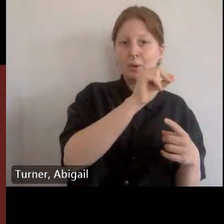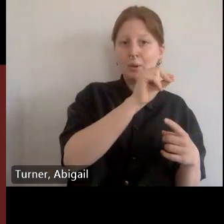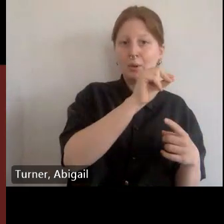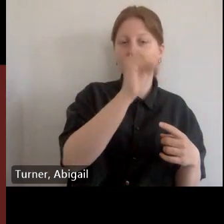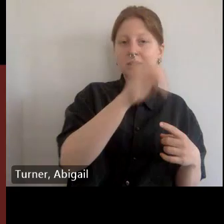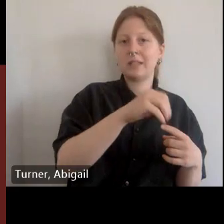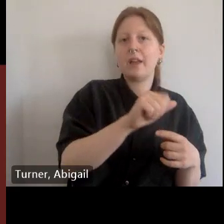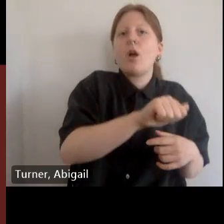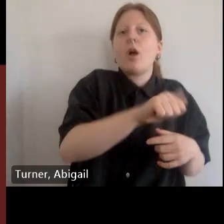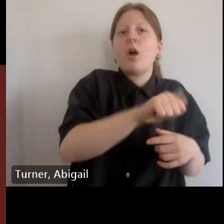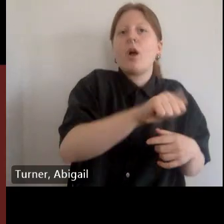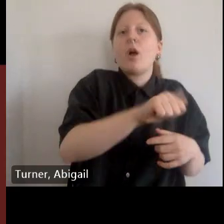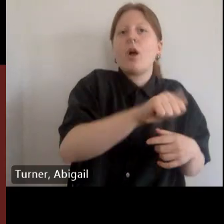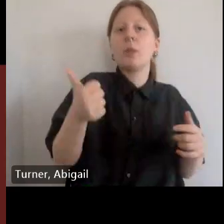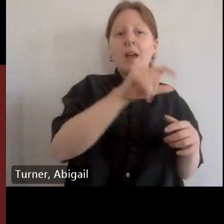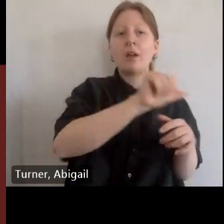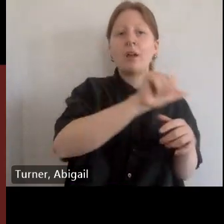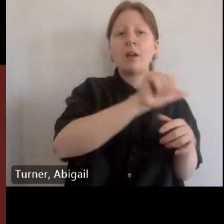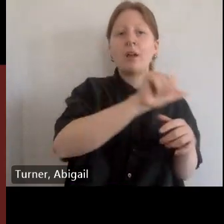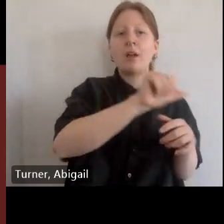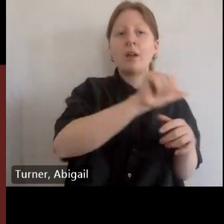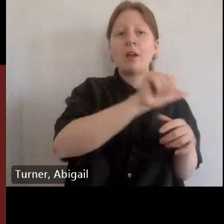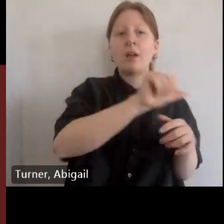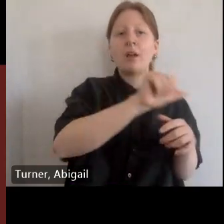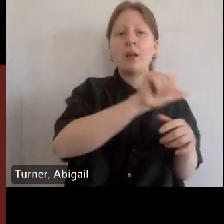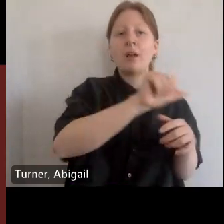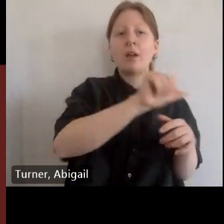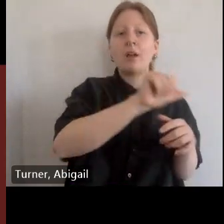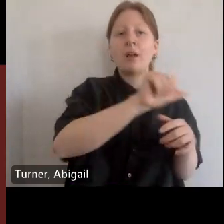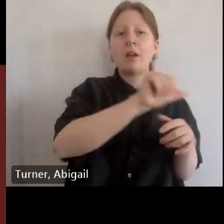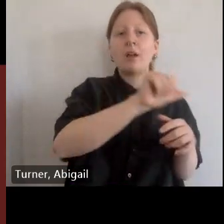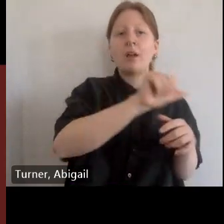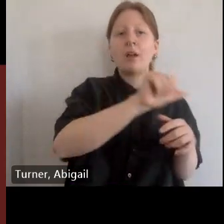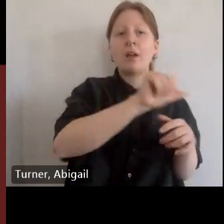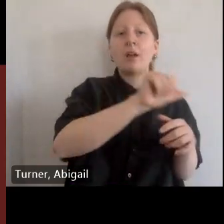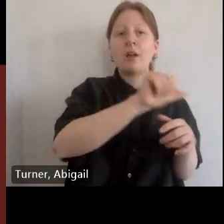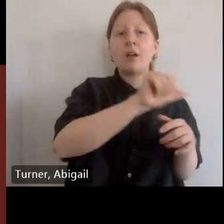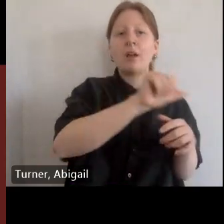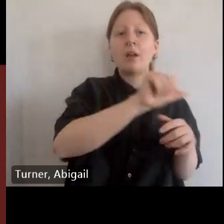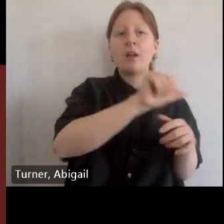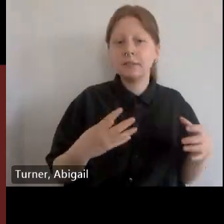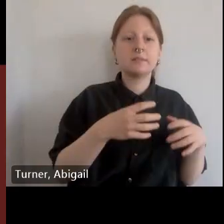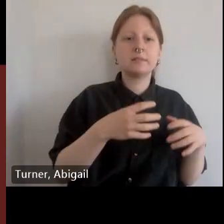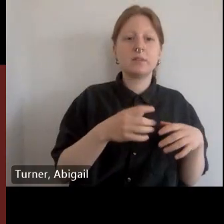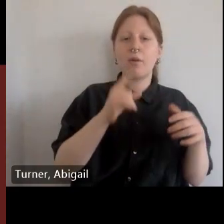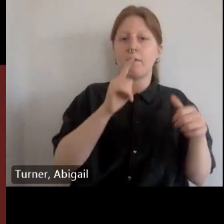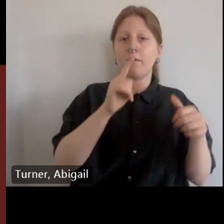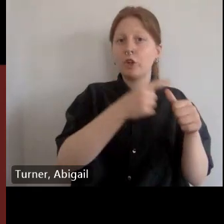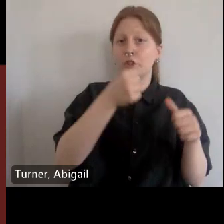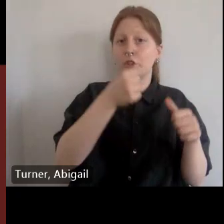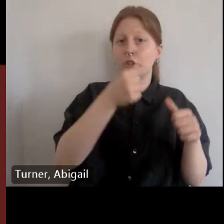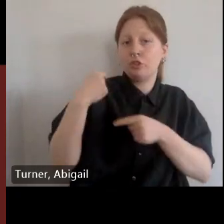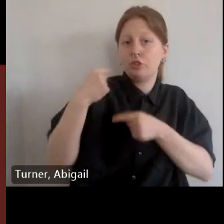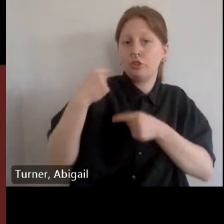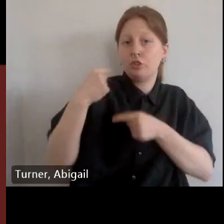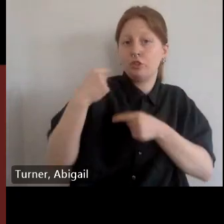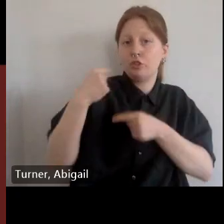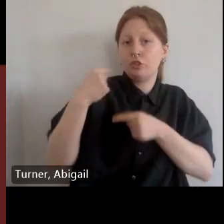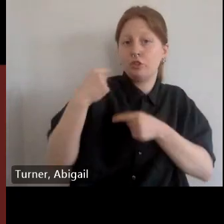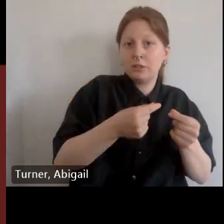Central America, immigrants from Mexico, first generation Americans whose parents were from